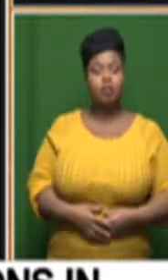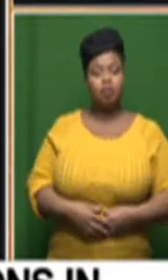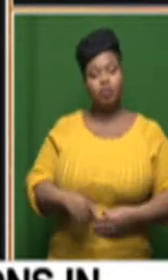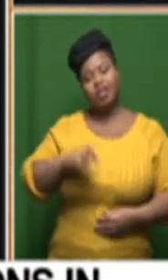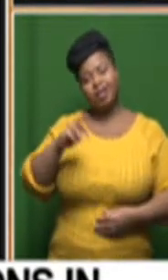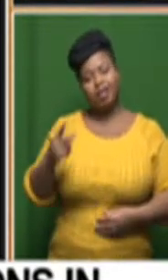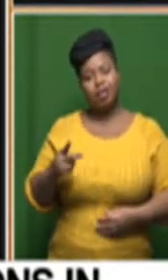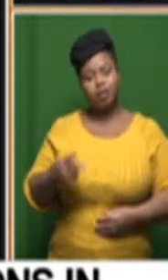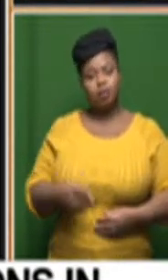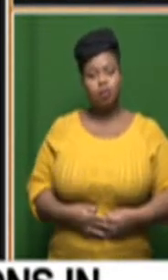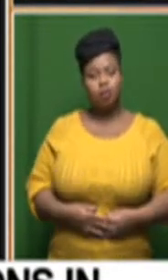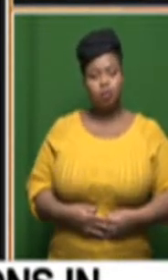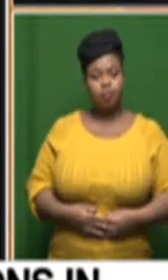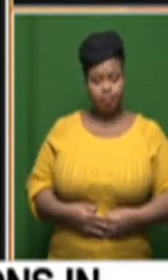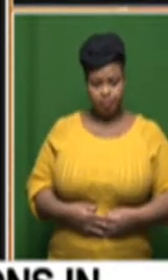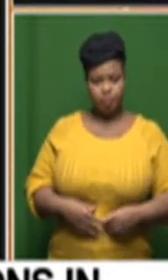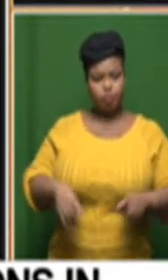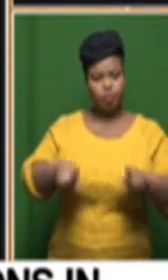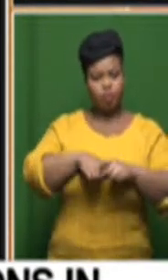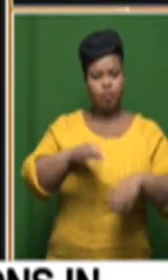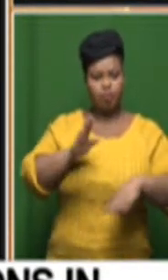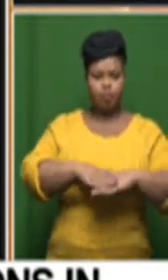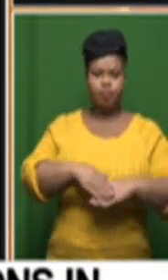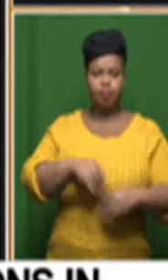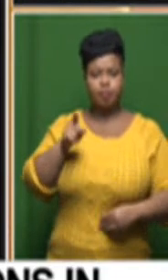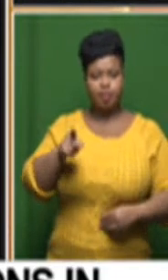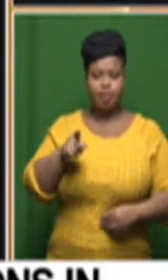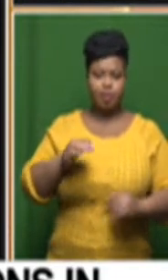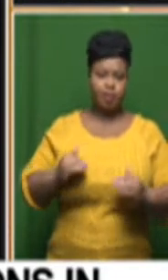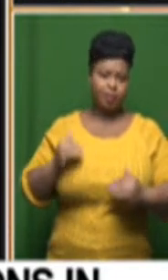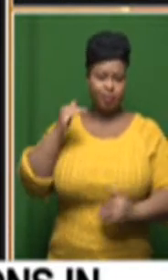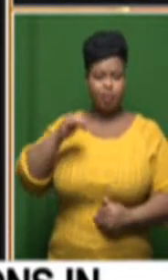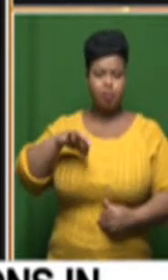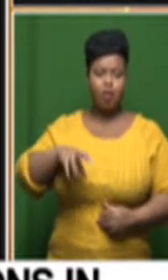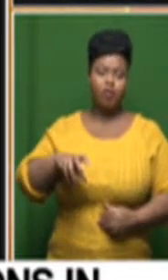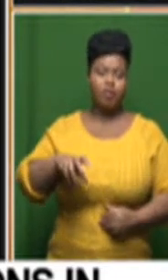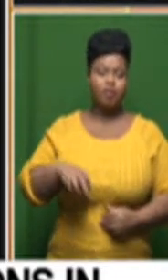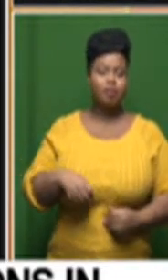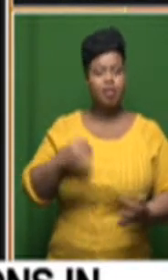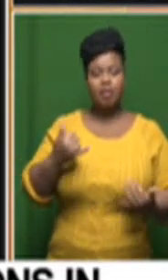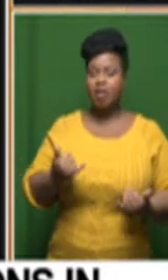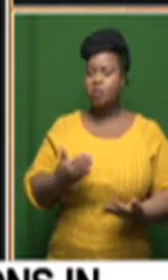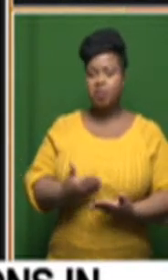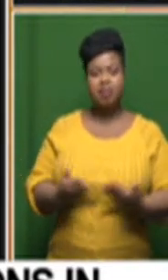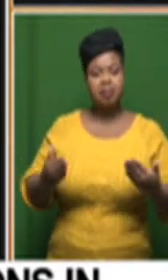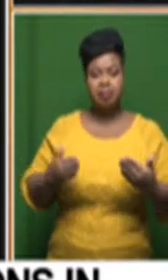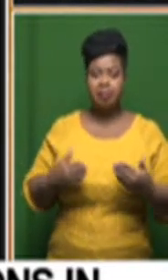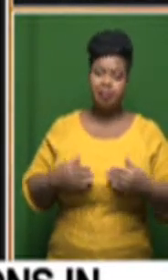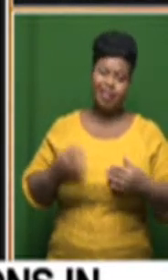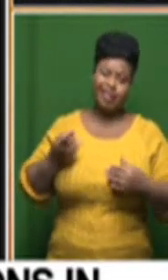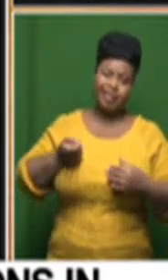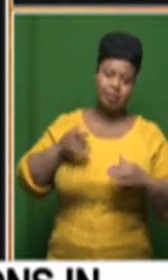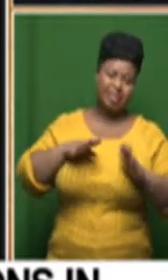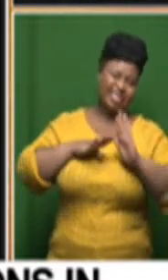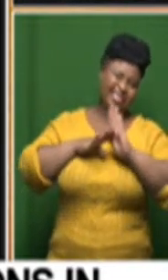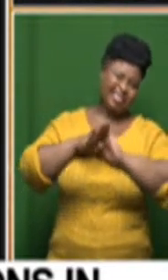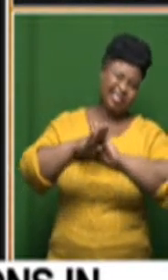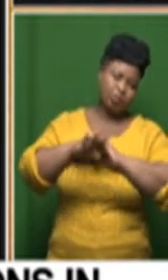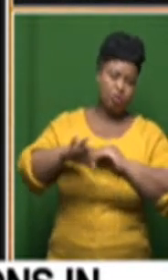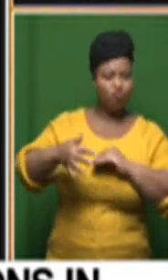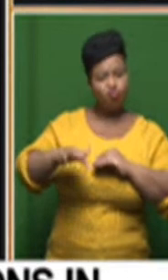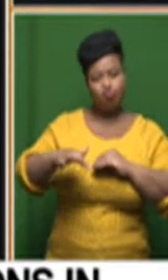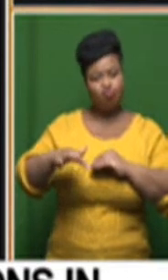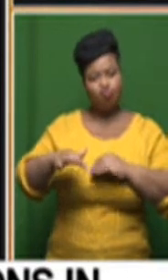categories are also amongst the highest in our province and are picking up, not where we want it to